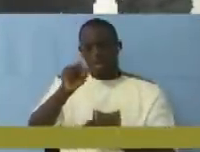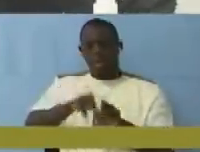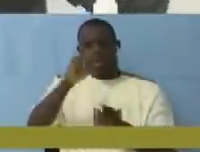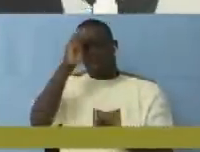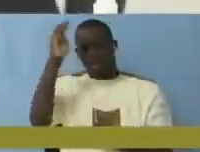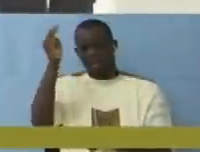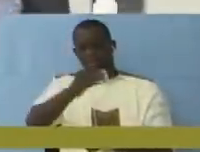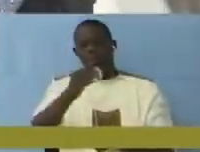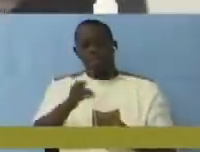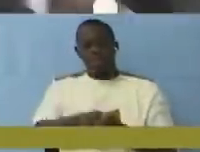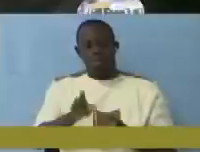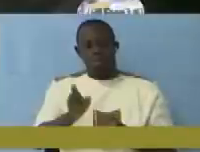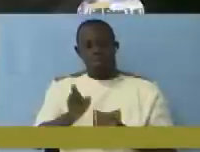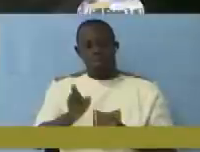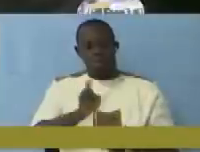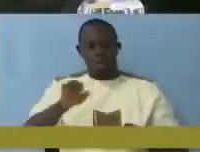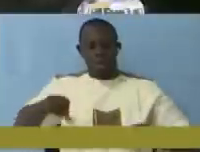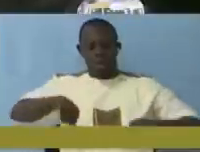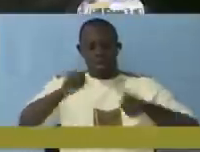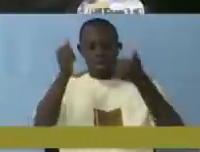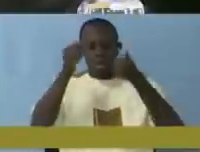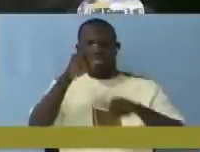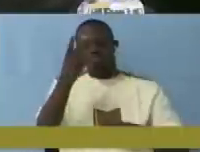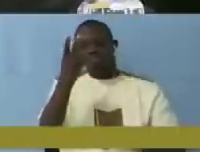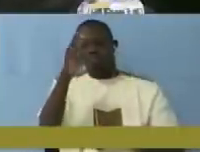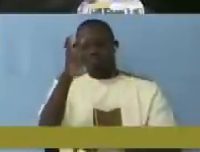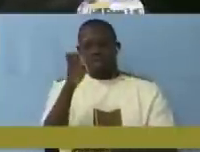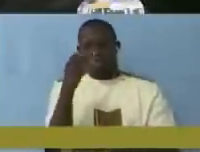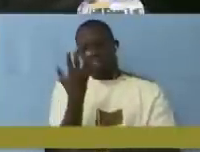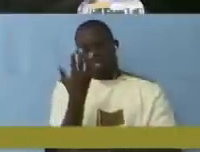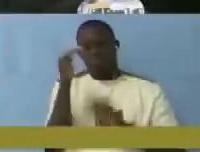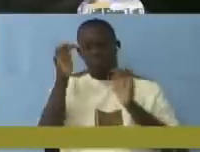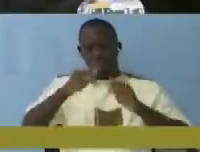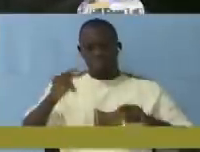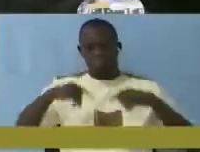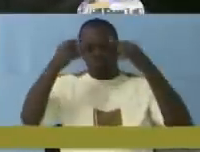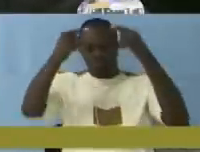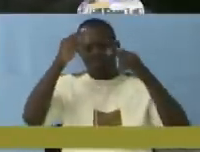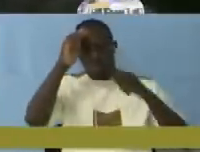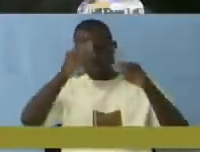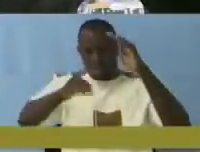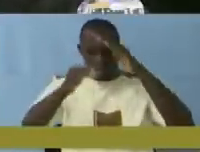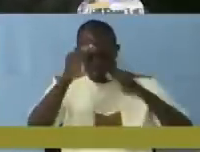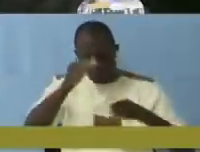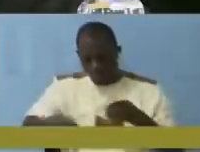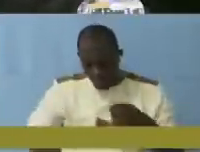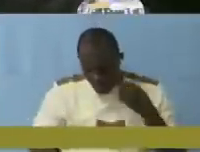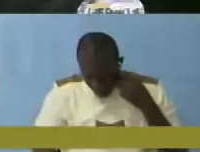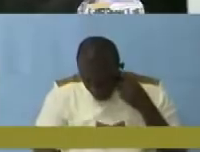you. We will resume at 2:45. Meeting is adjourned. Thank you.